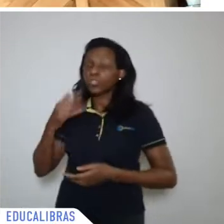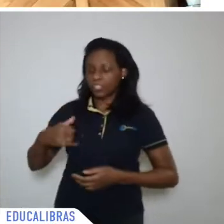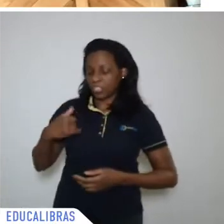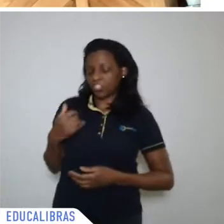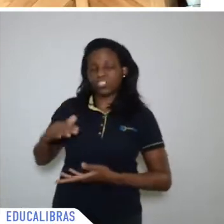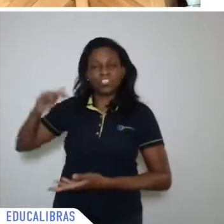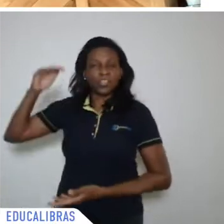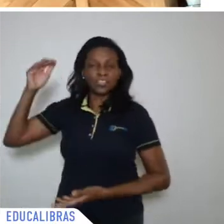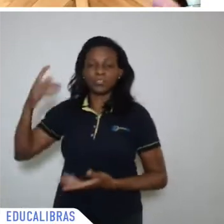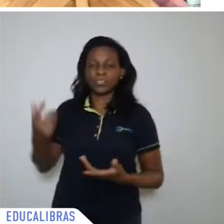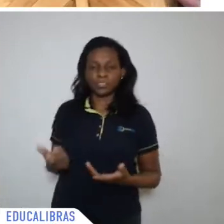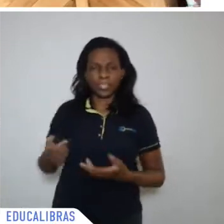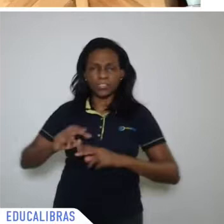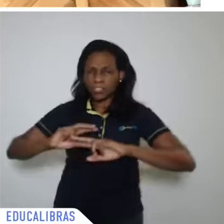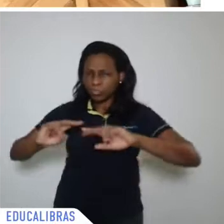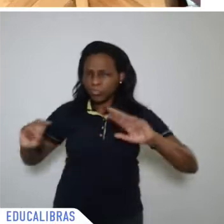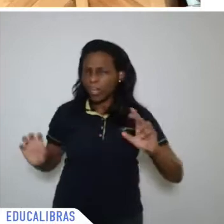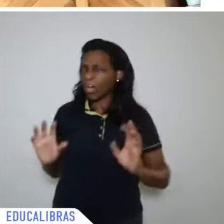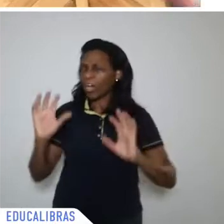store clerks,